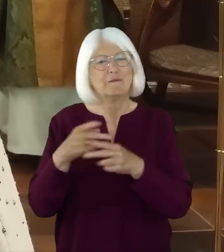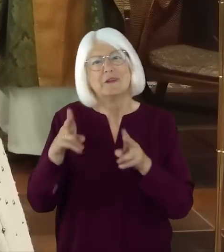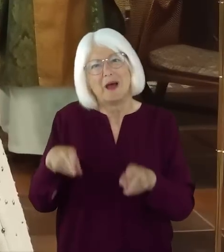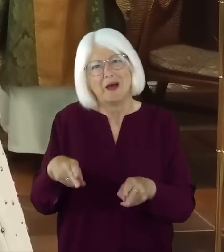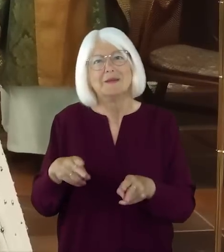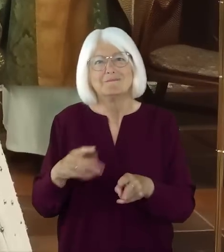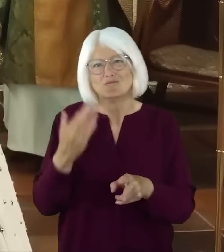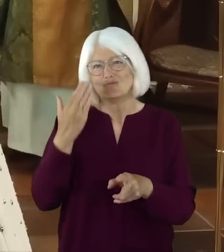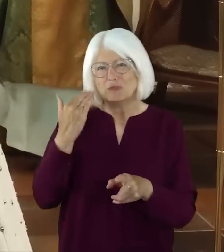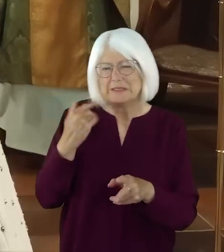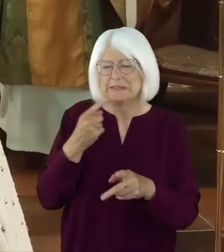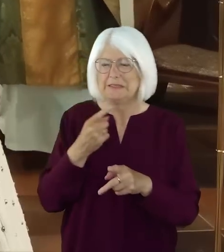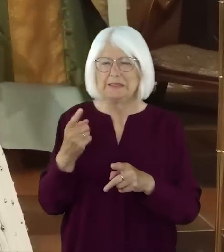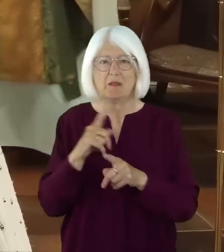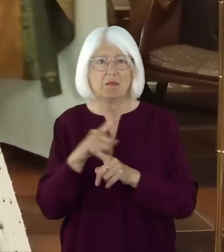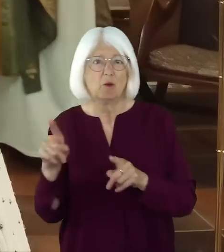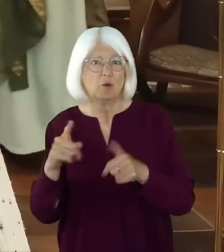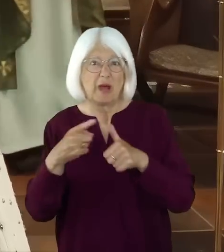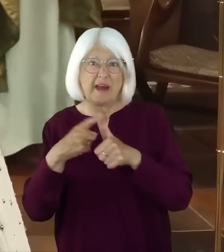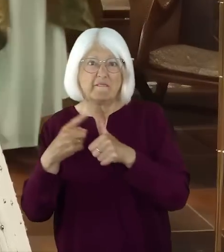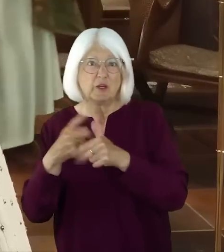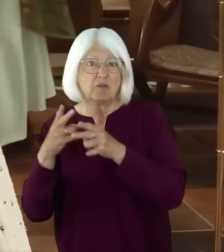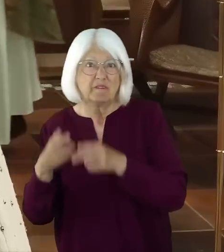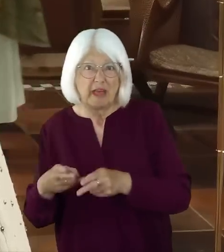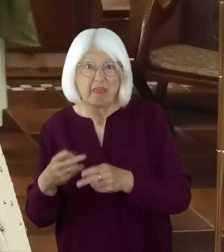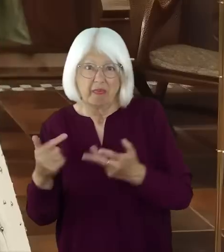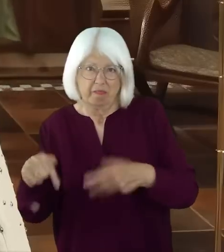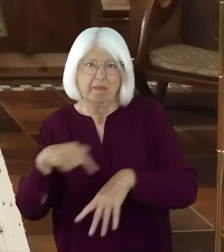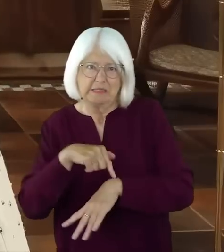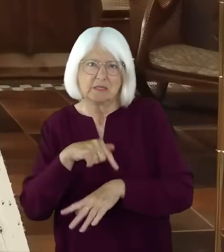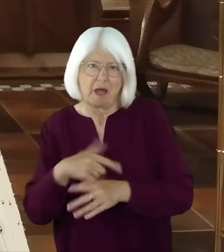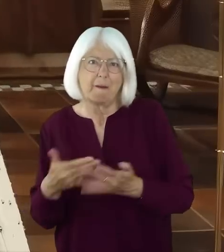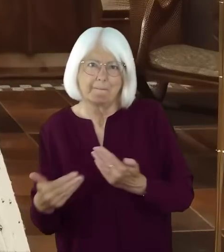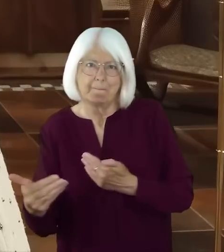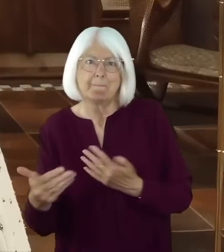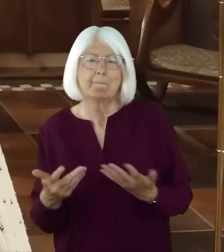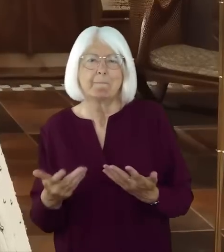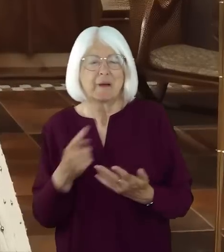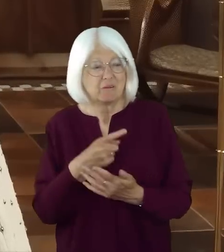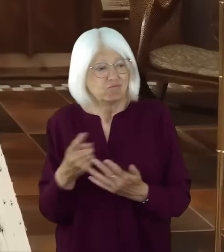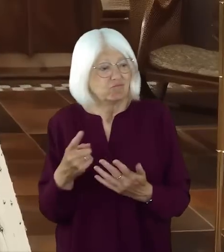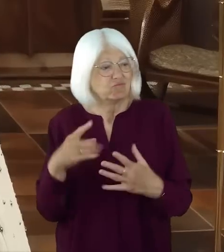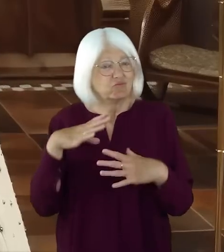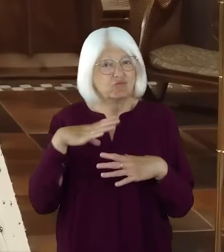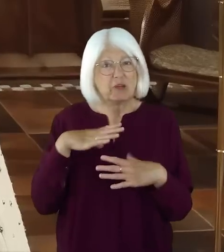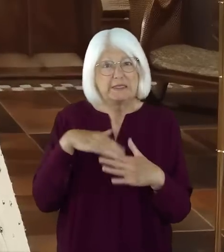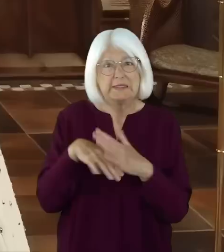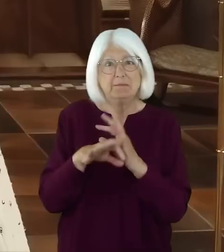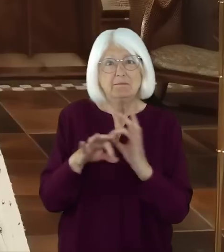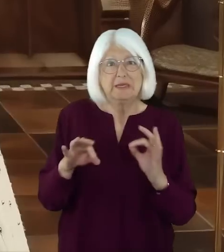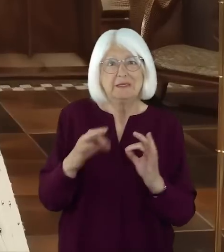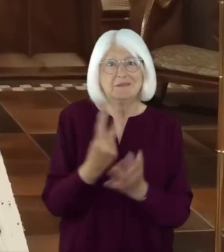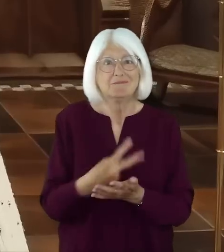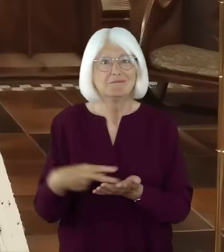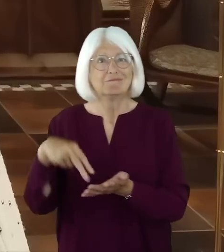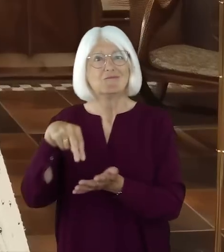for those who have recently died and for those whose anniversary of death occur at this time. May they rest in peace and rise in